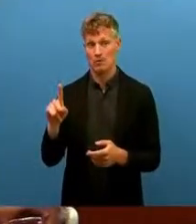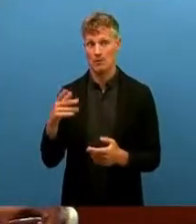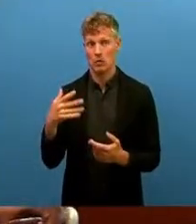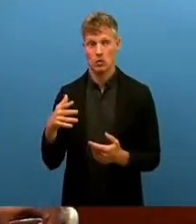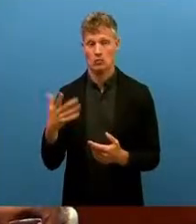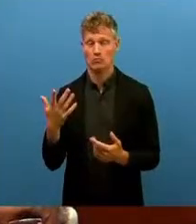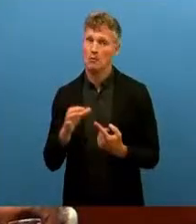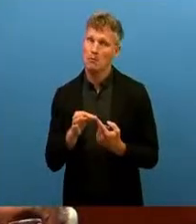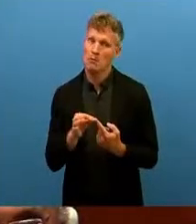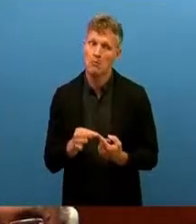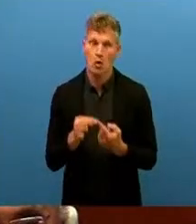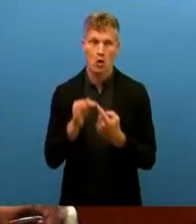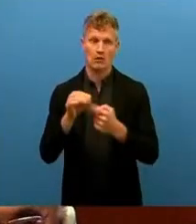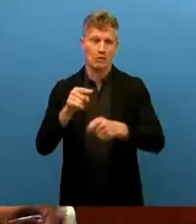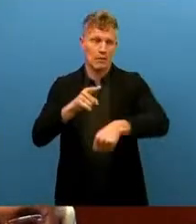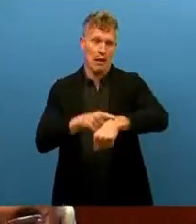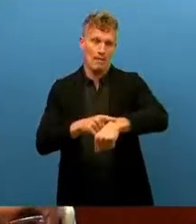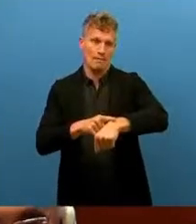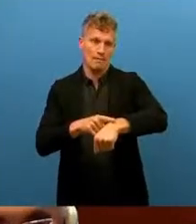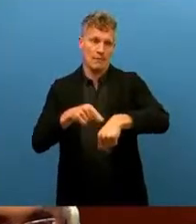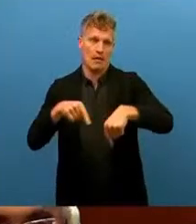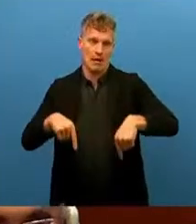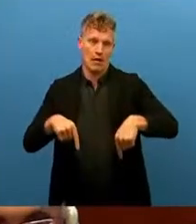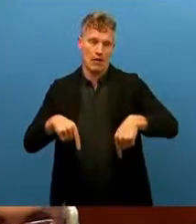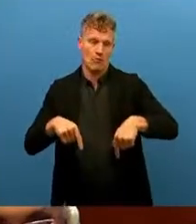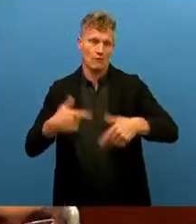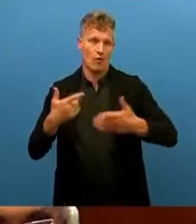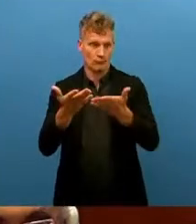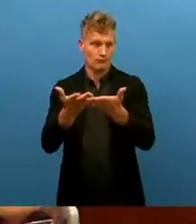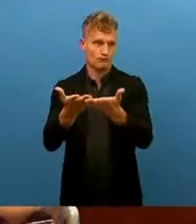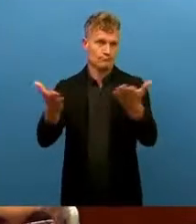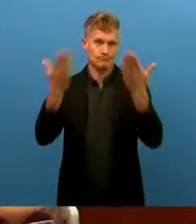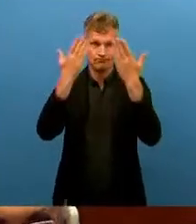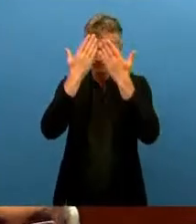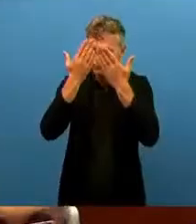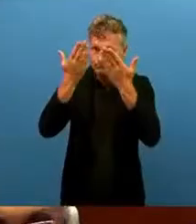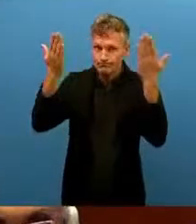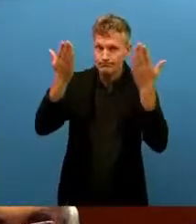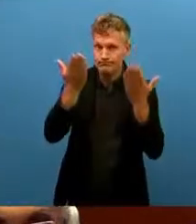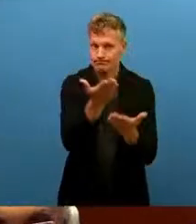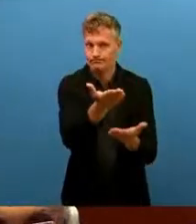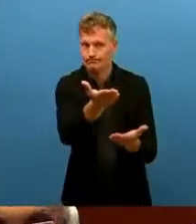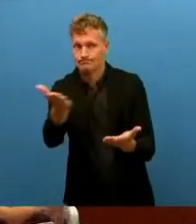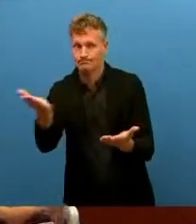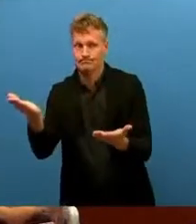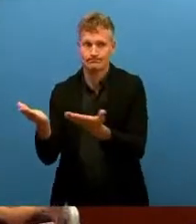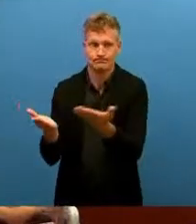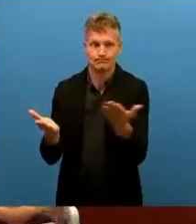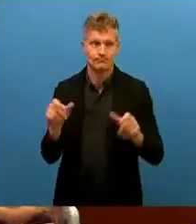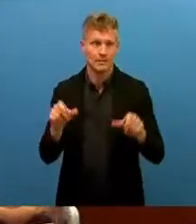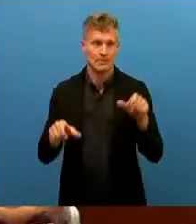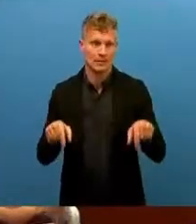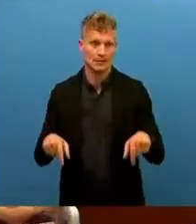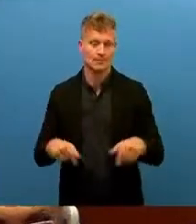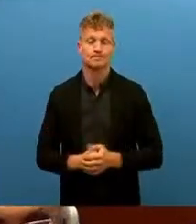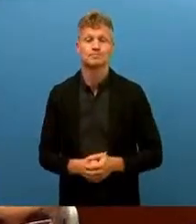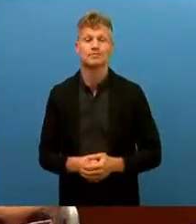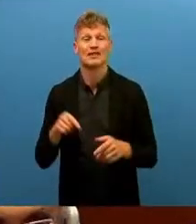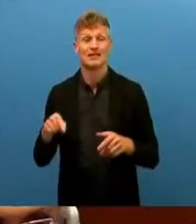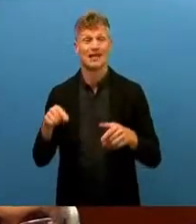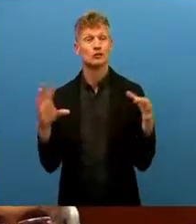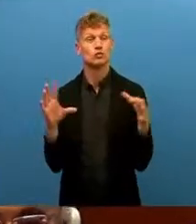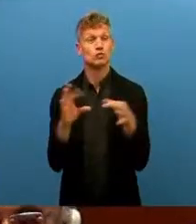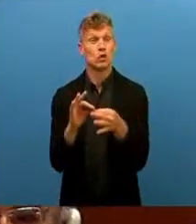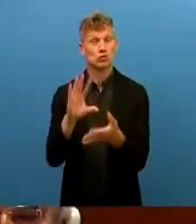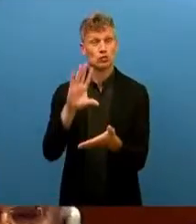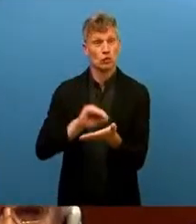period we are in at this moment from our esteemed elders and chiefs in the room. I would see the joint report as something that can provide the